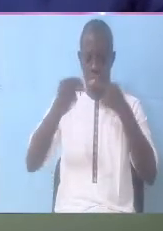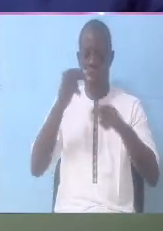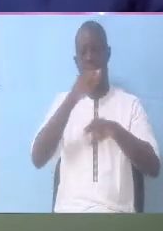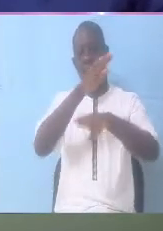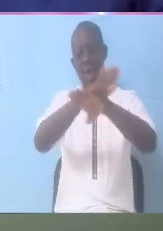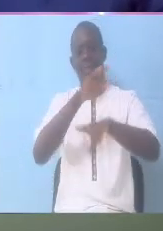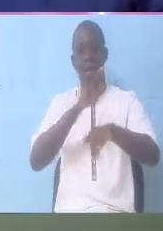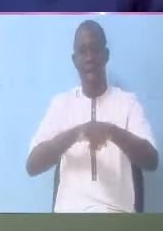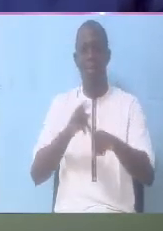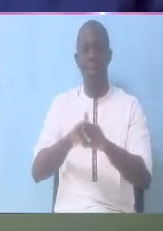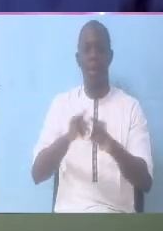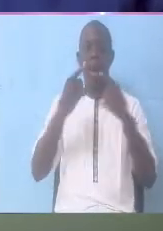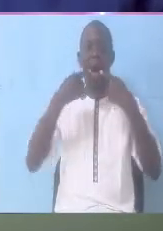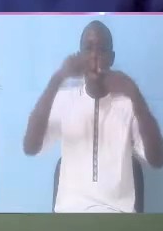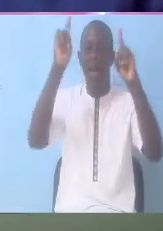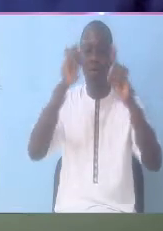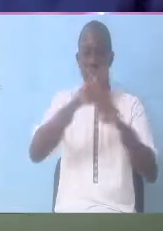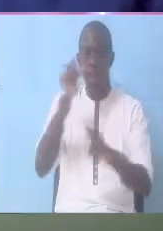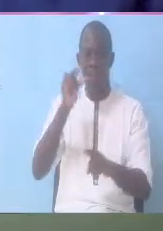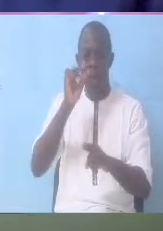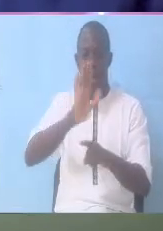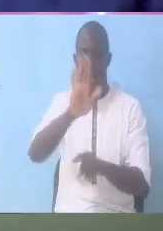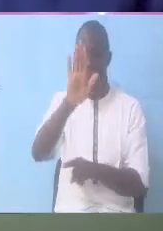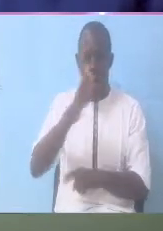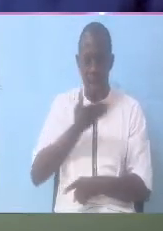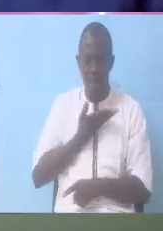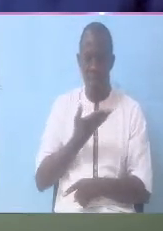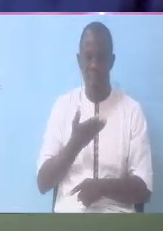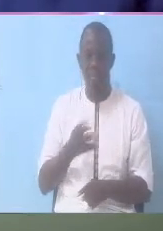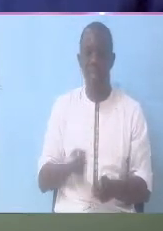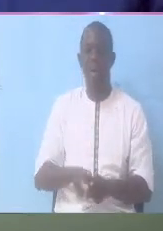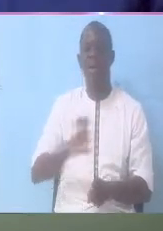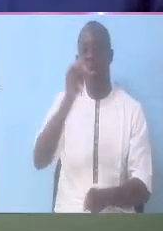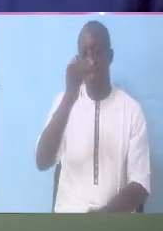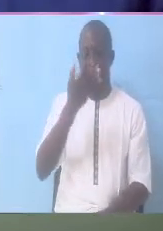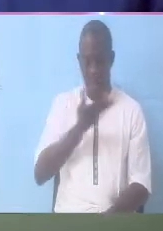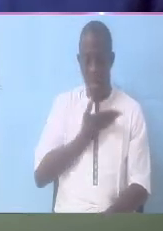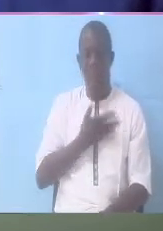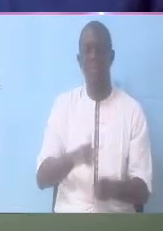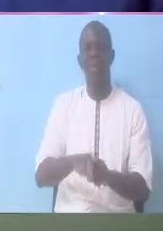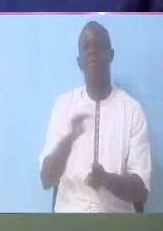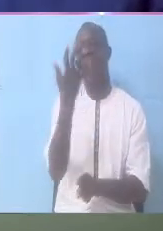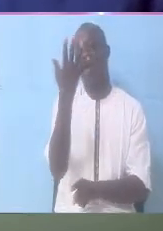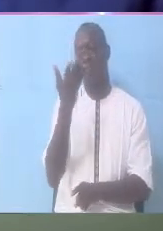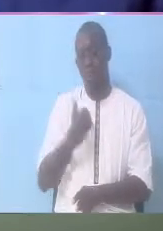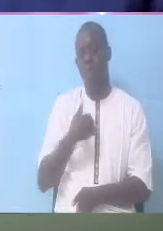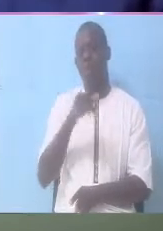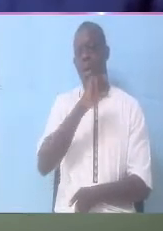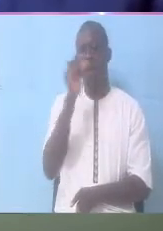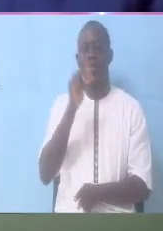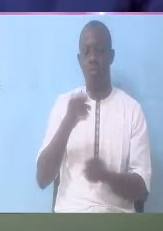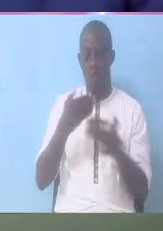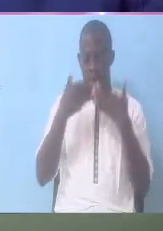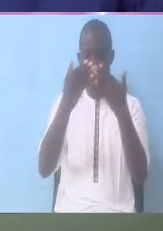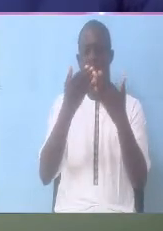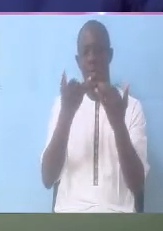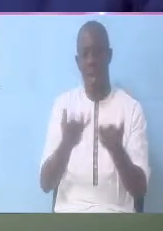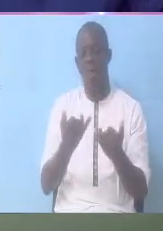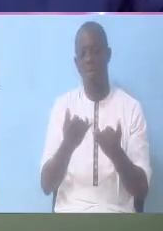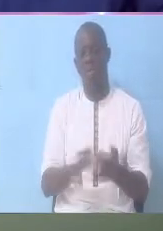did they announce names later? Of course, yes. These are the 5 people you name now.